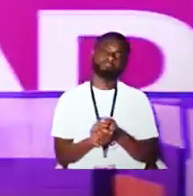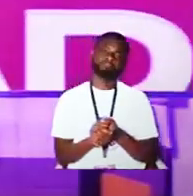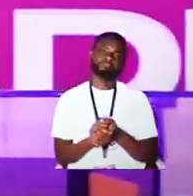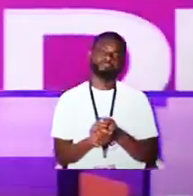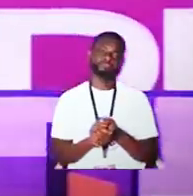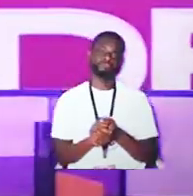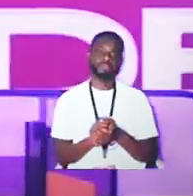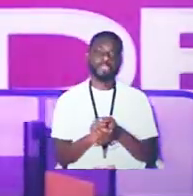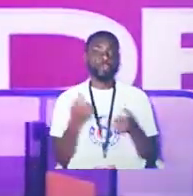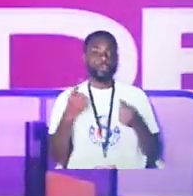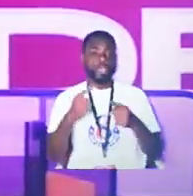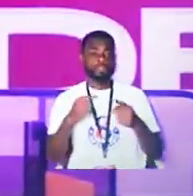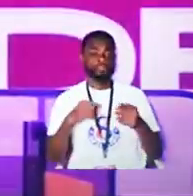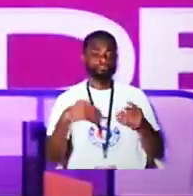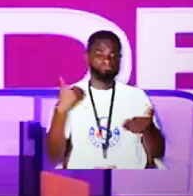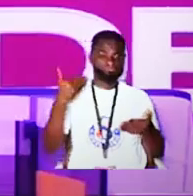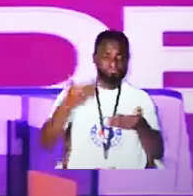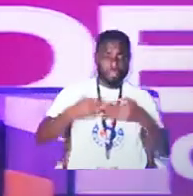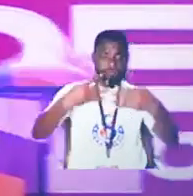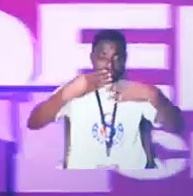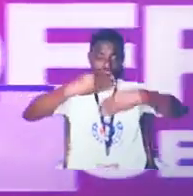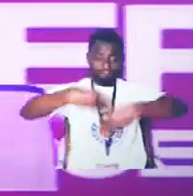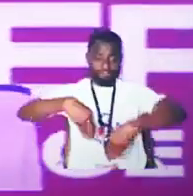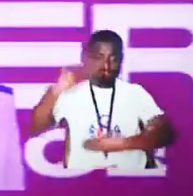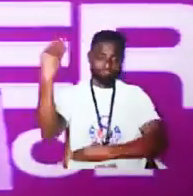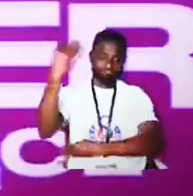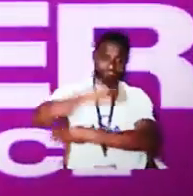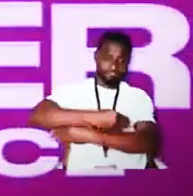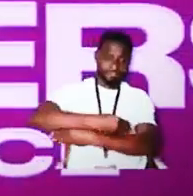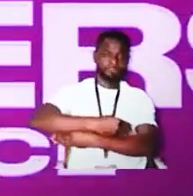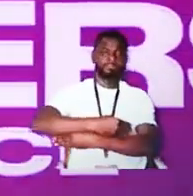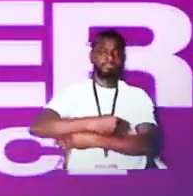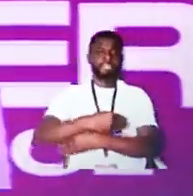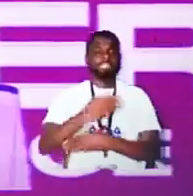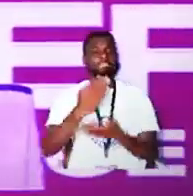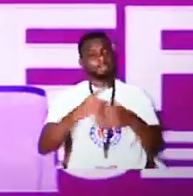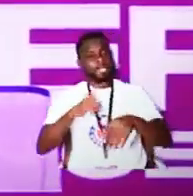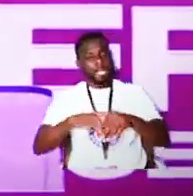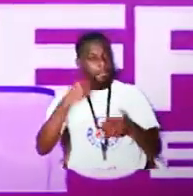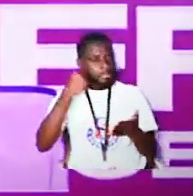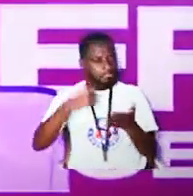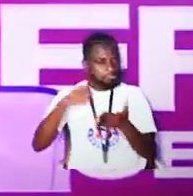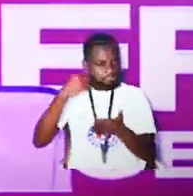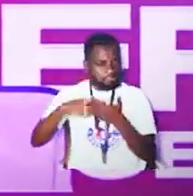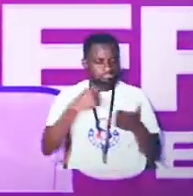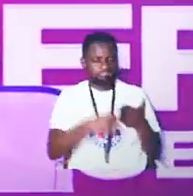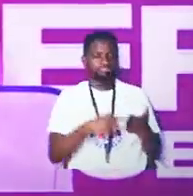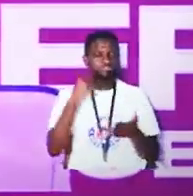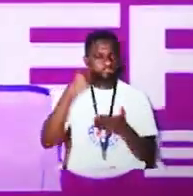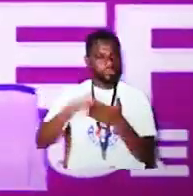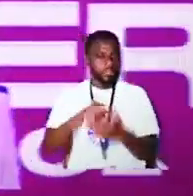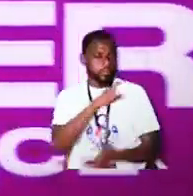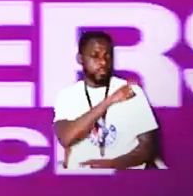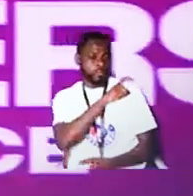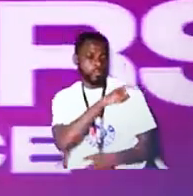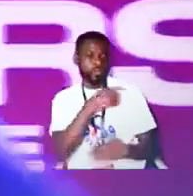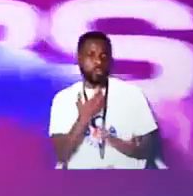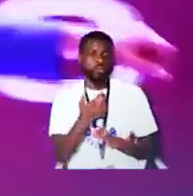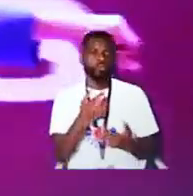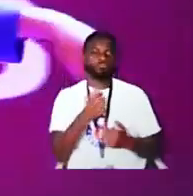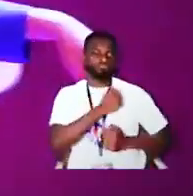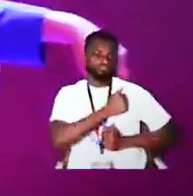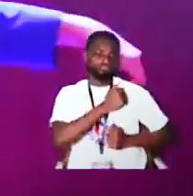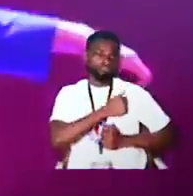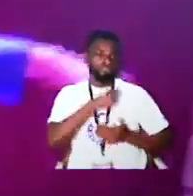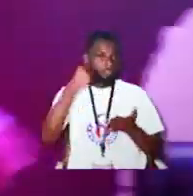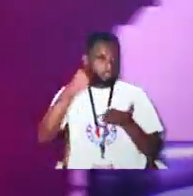migrational checkpoints and all that, sometimes they do random checks, and most often than not, there's